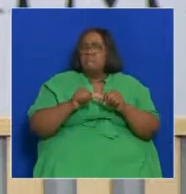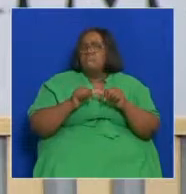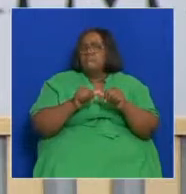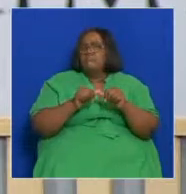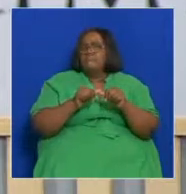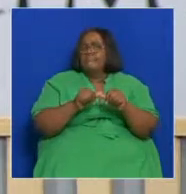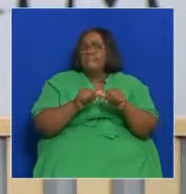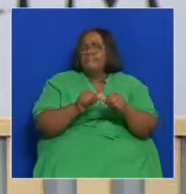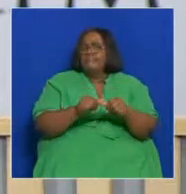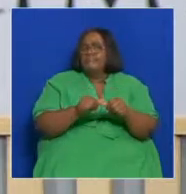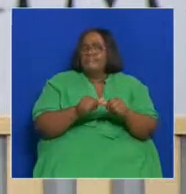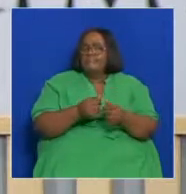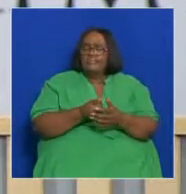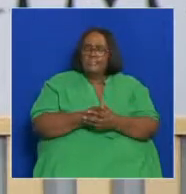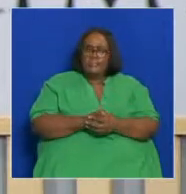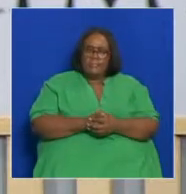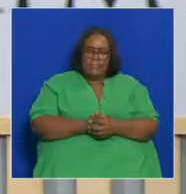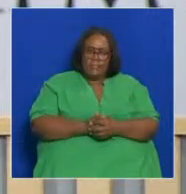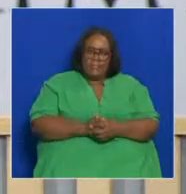And